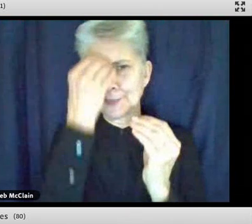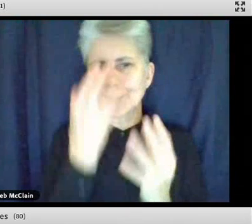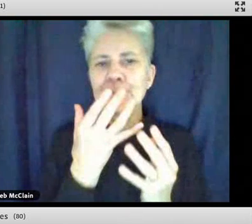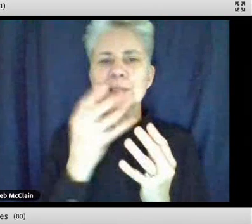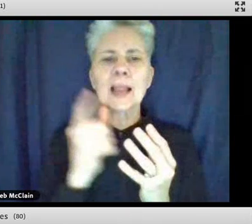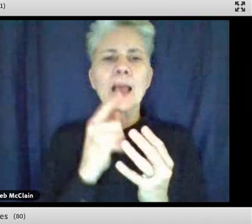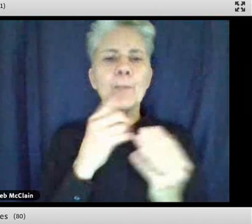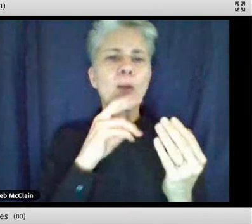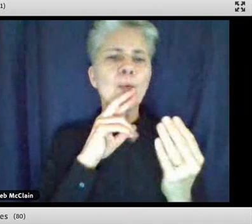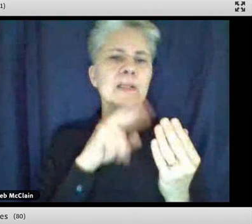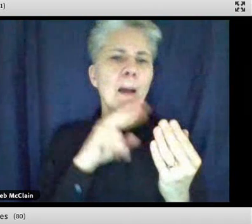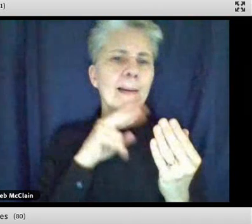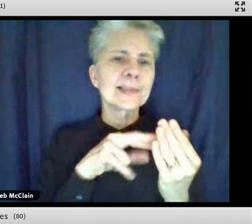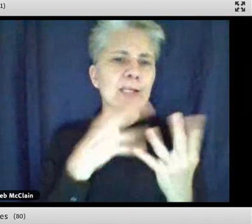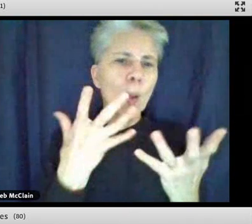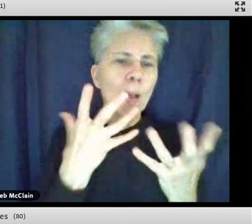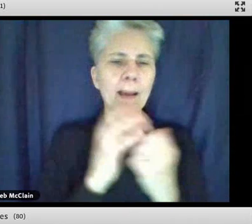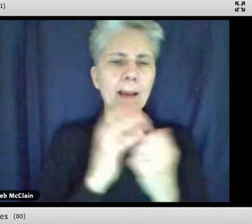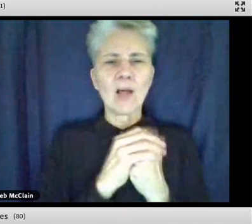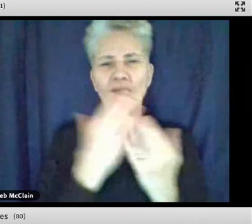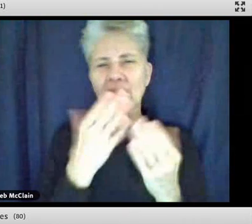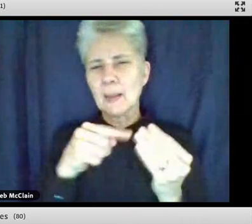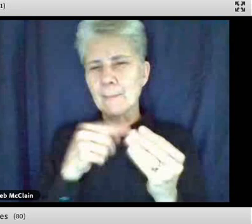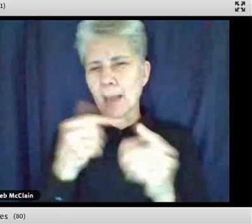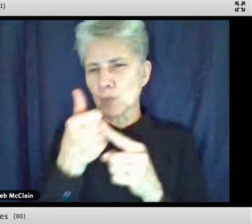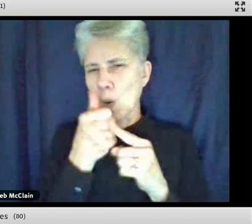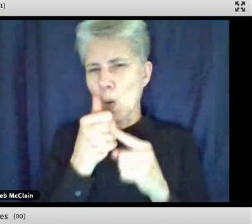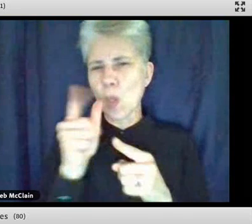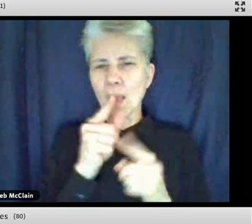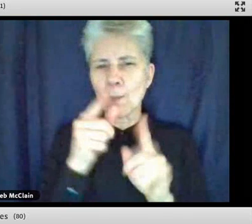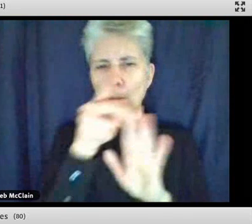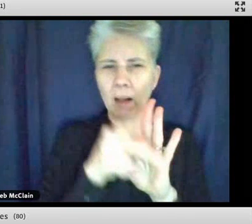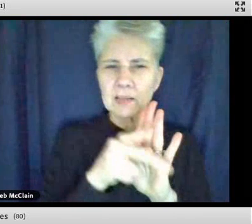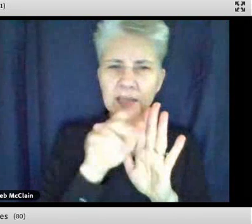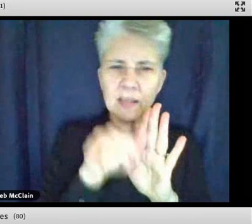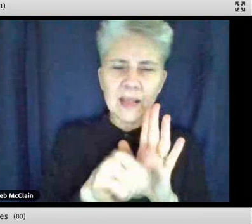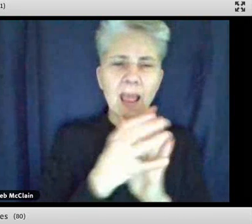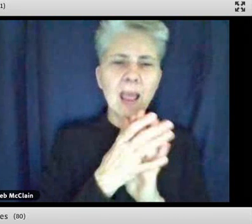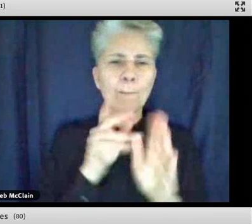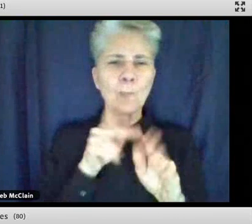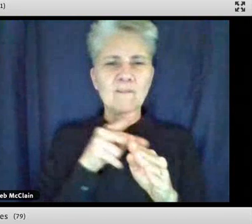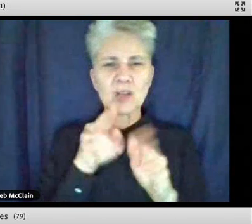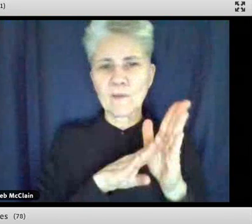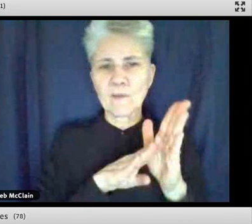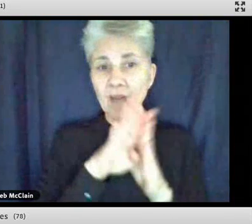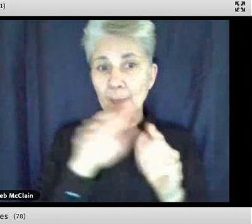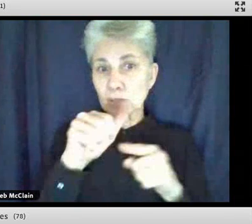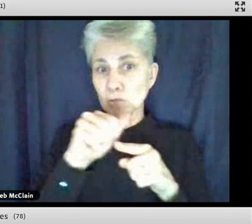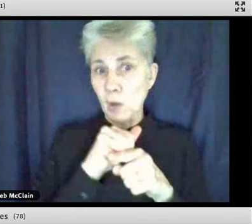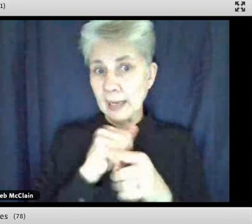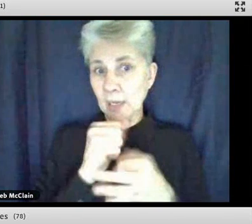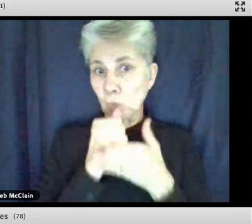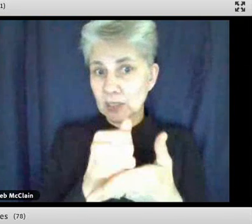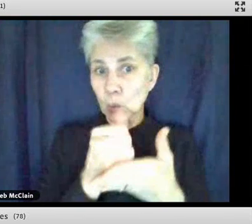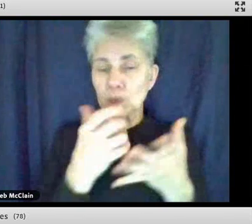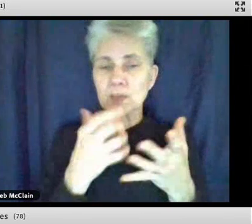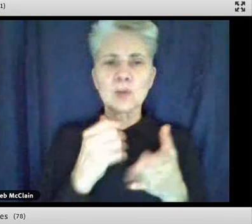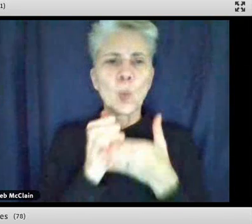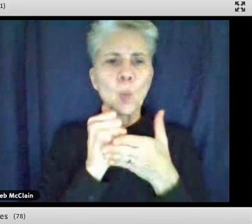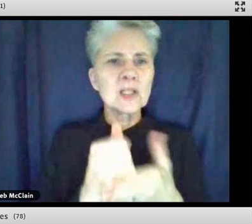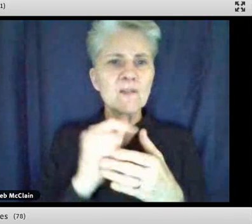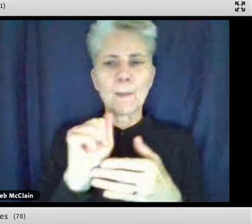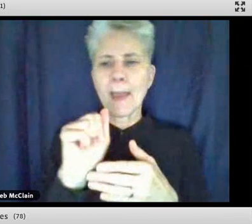library policy, some professional development and training resources, resources from ALA. So it's a hub